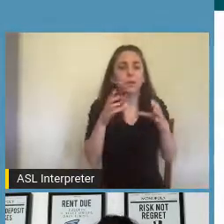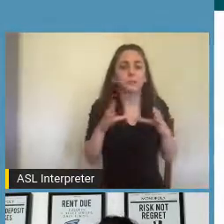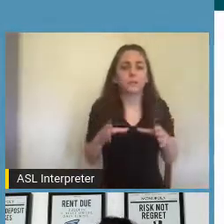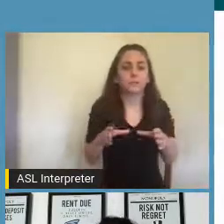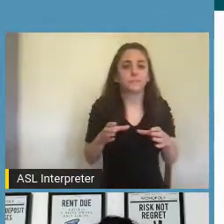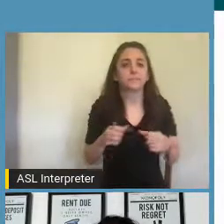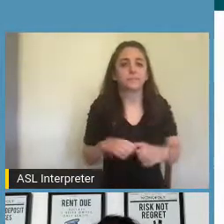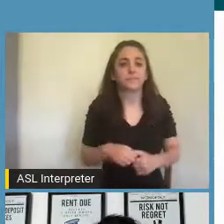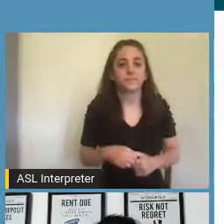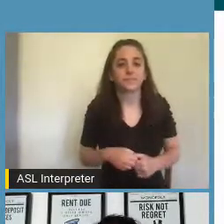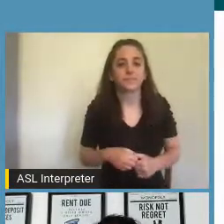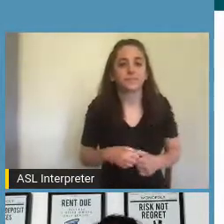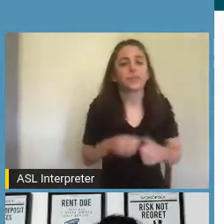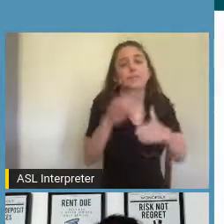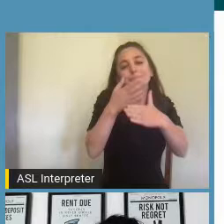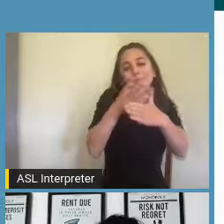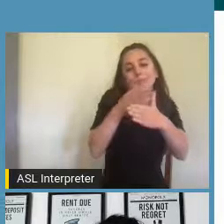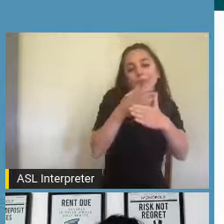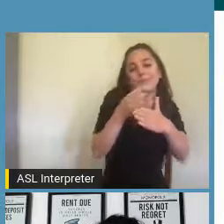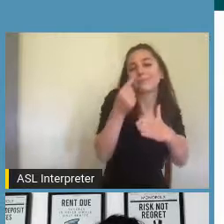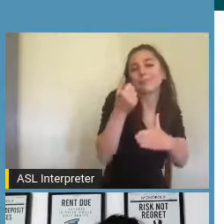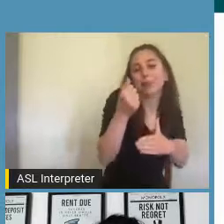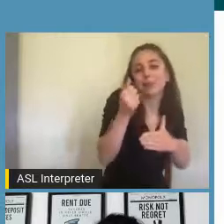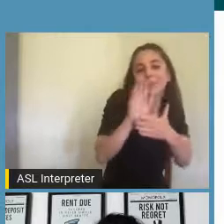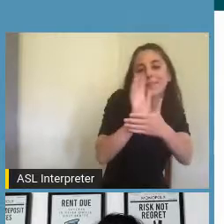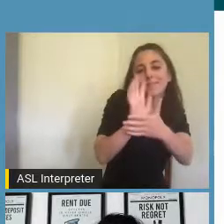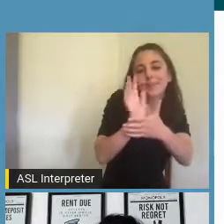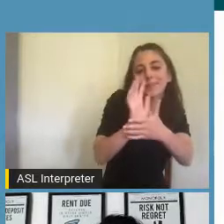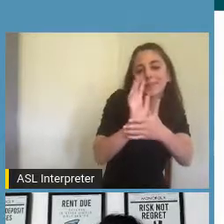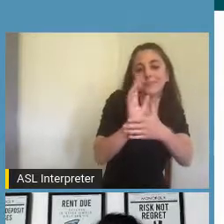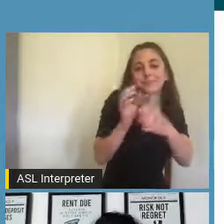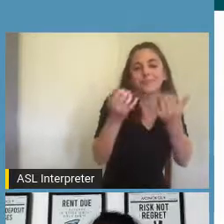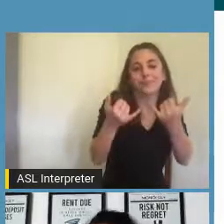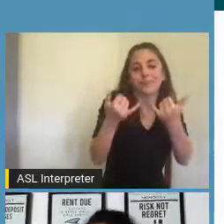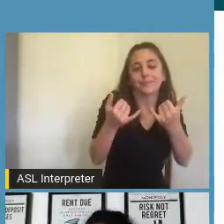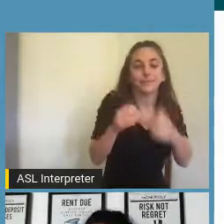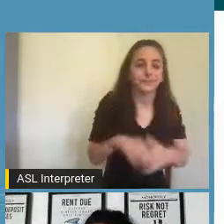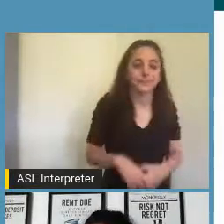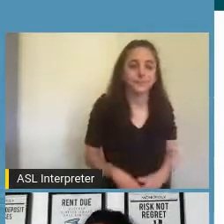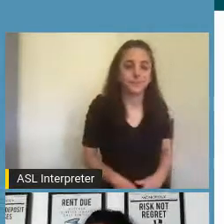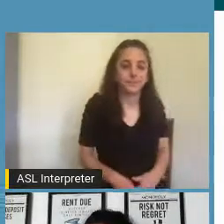share a little bit of this. All right.